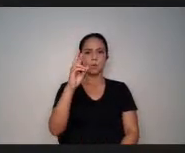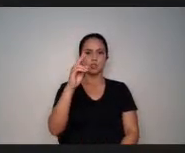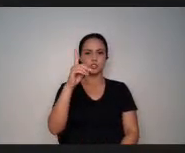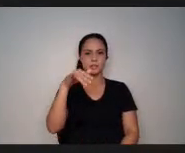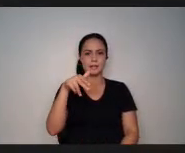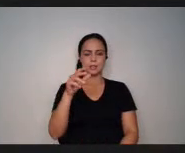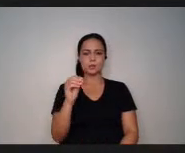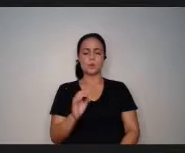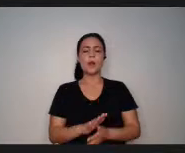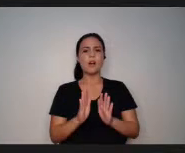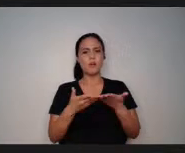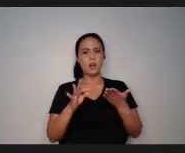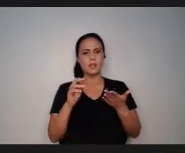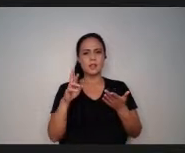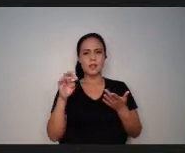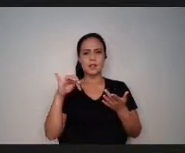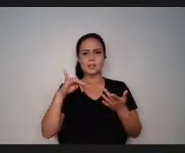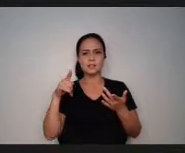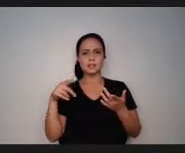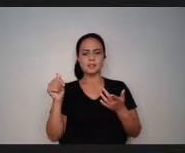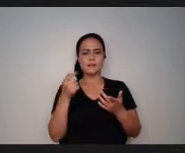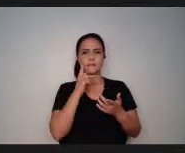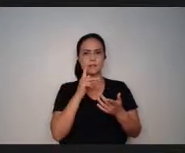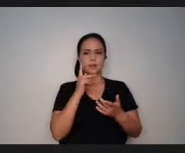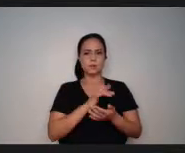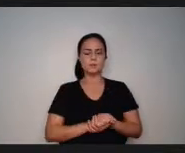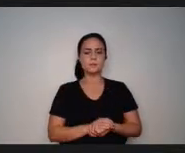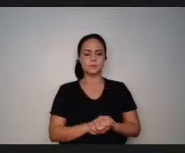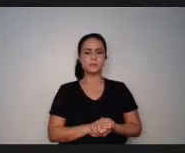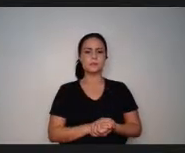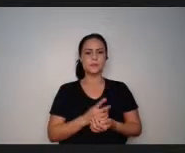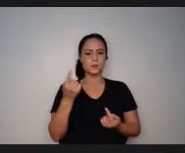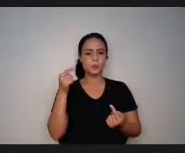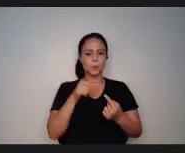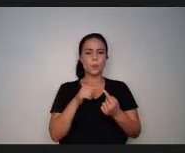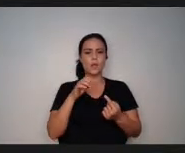bond between and the relation between the